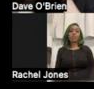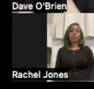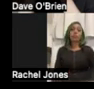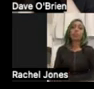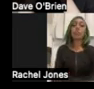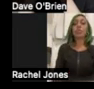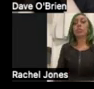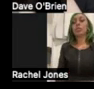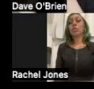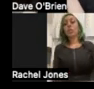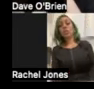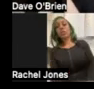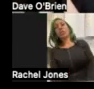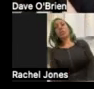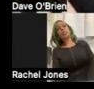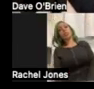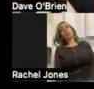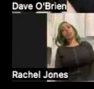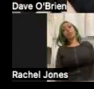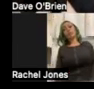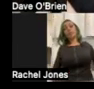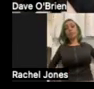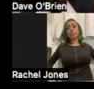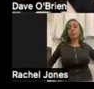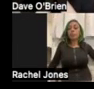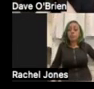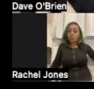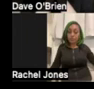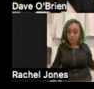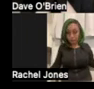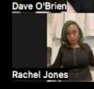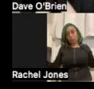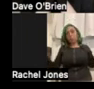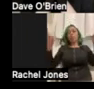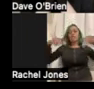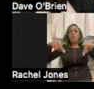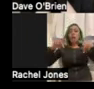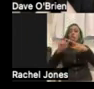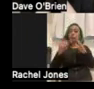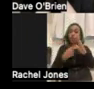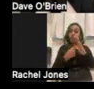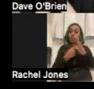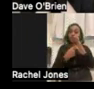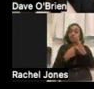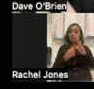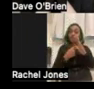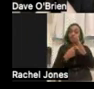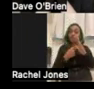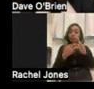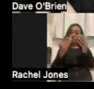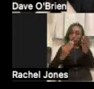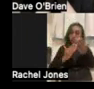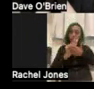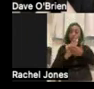The final project that I'll outline is ongoing. It's on outcomes for survivors of trafficking